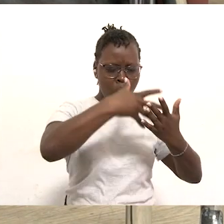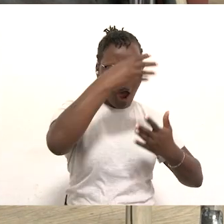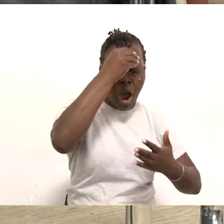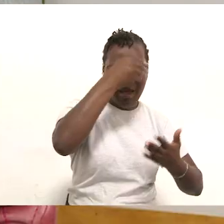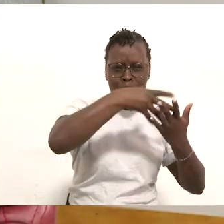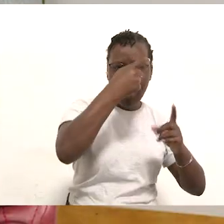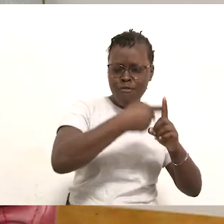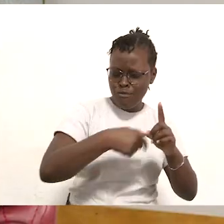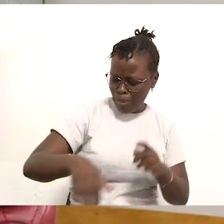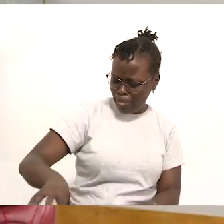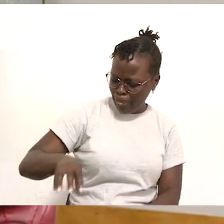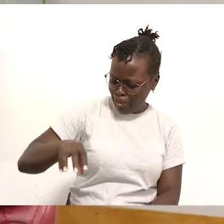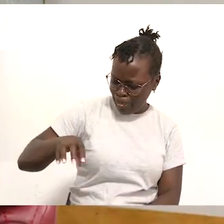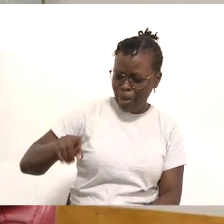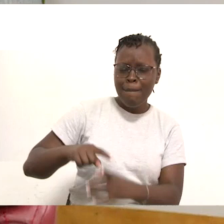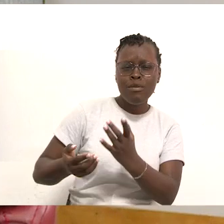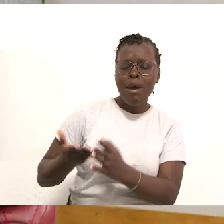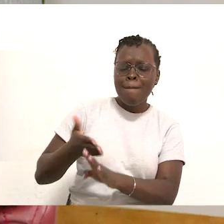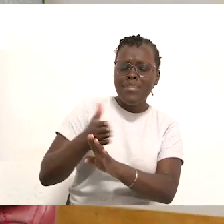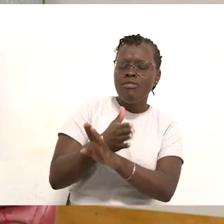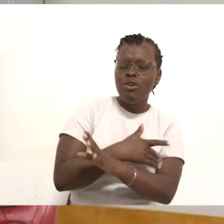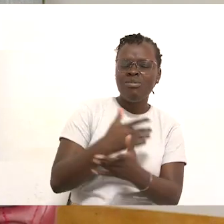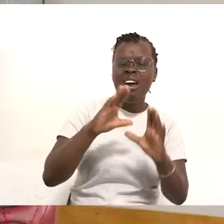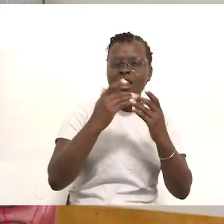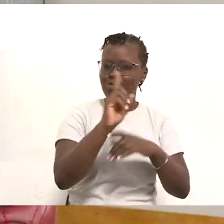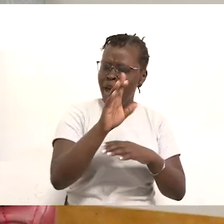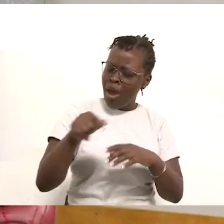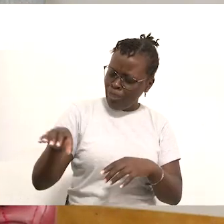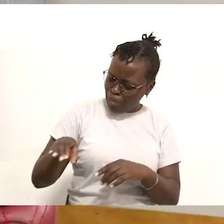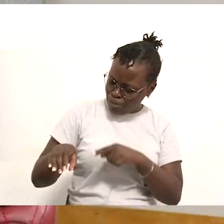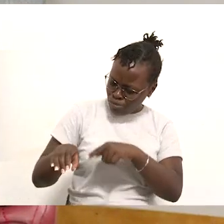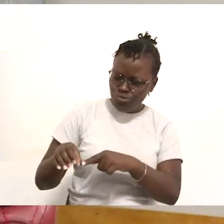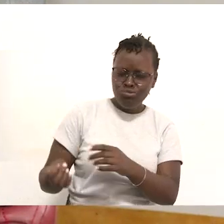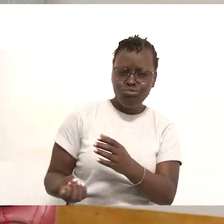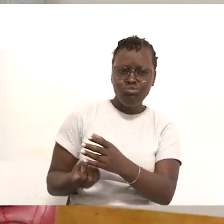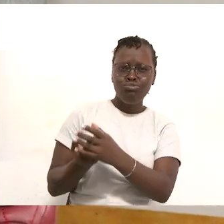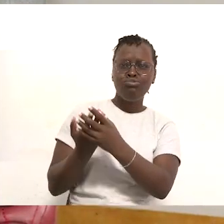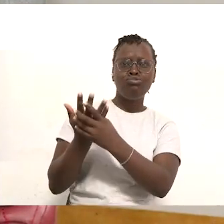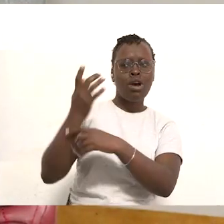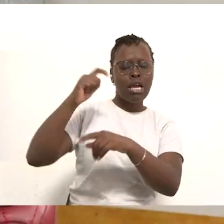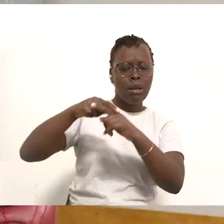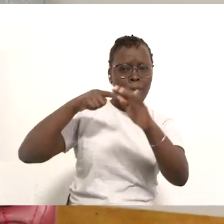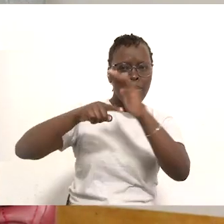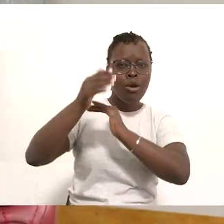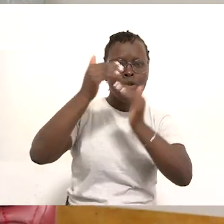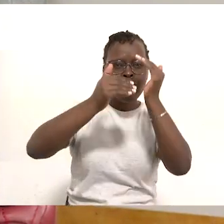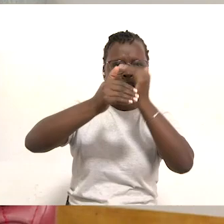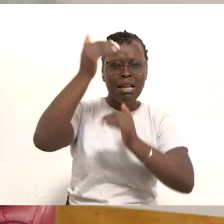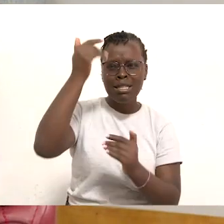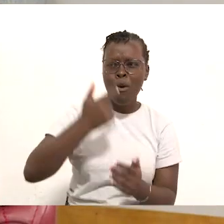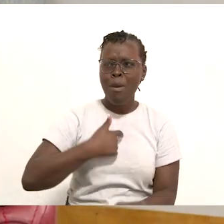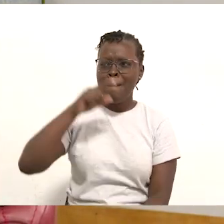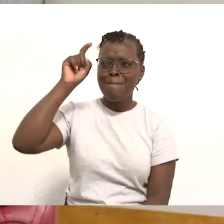preschool, from the foundation of education. By the time they get into the tertiary level of education, we won't even need